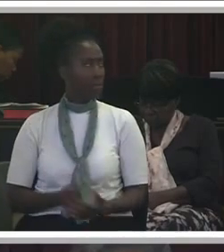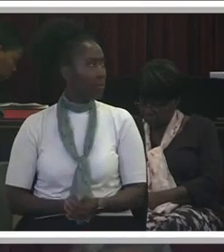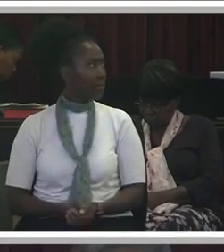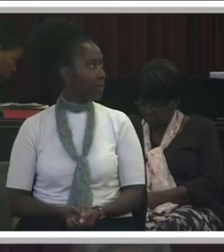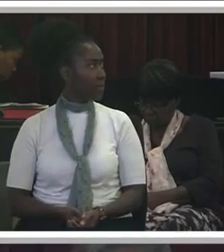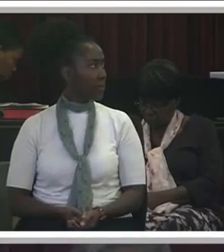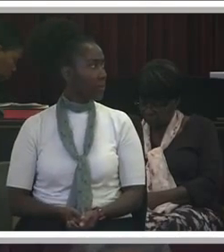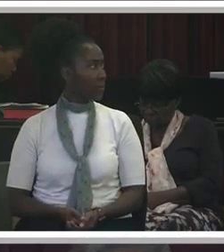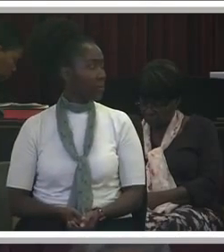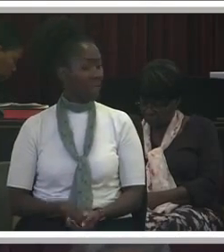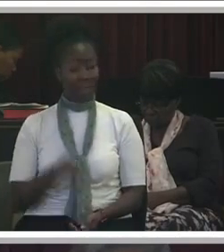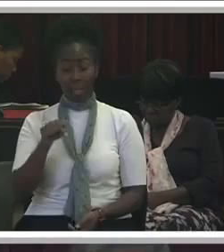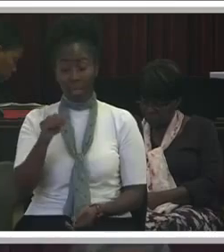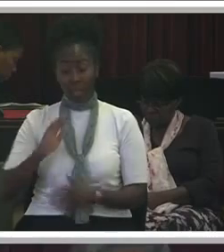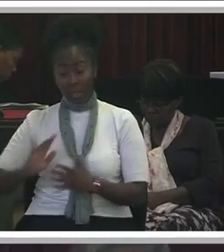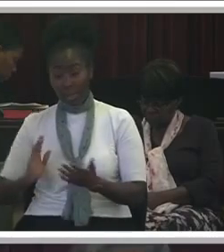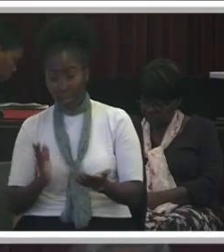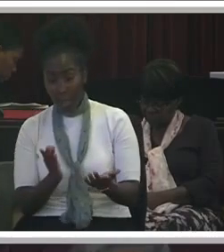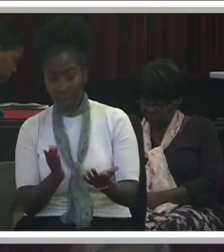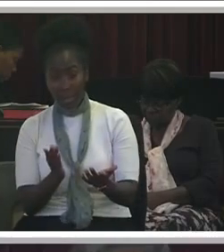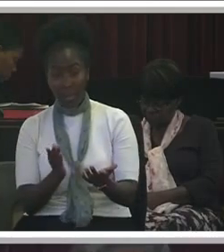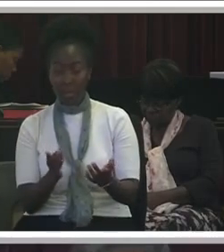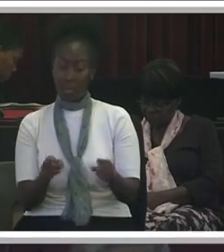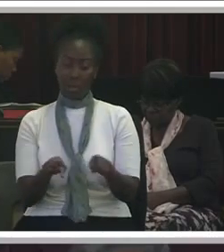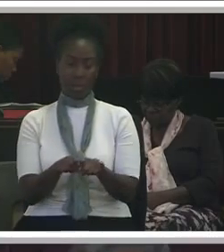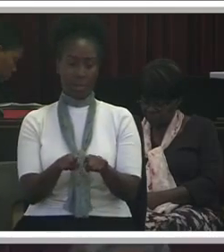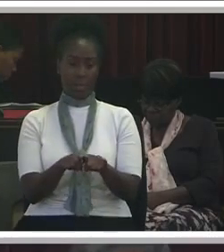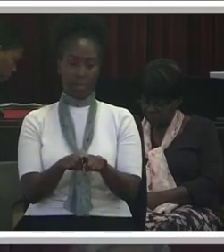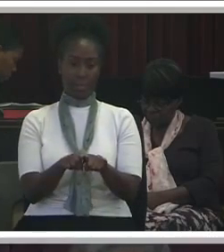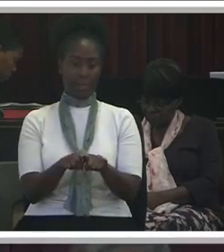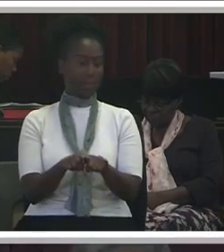This service also is a service of humility.